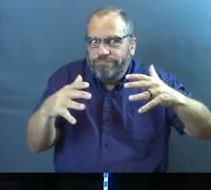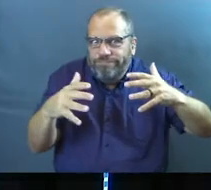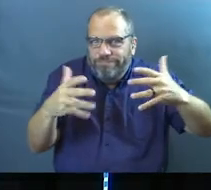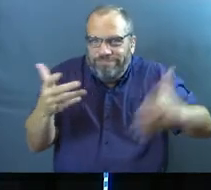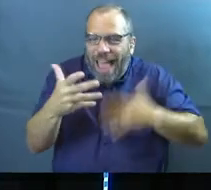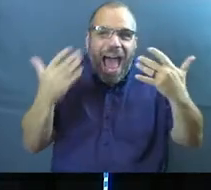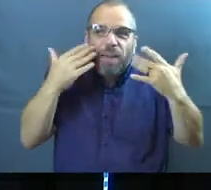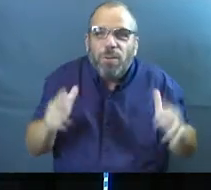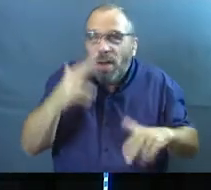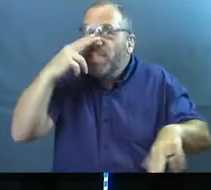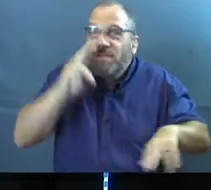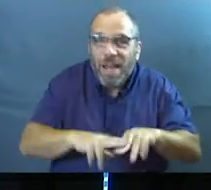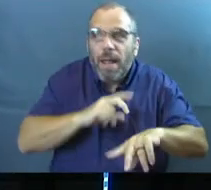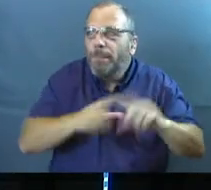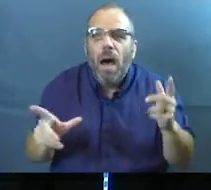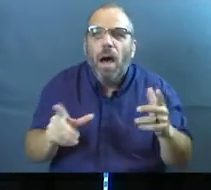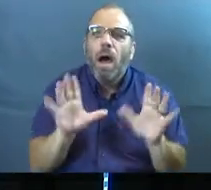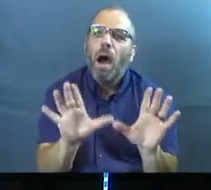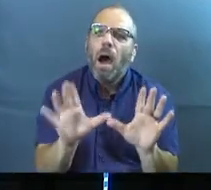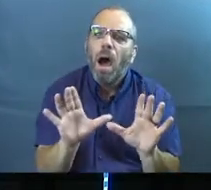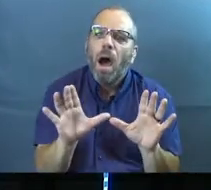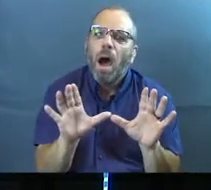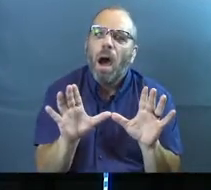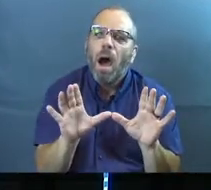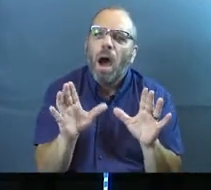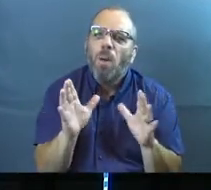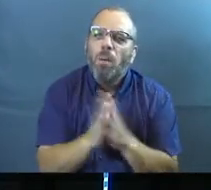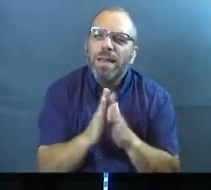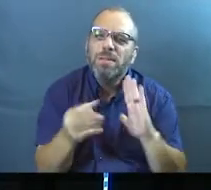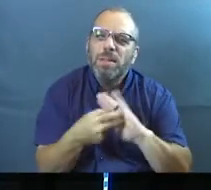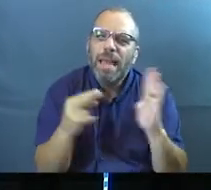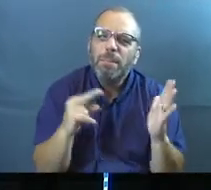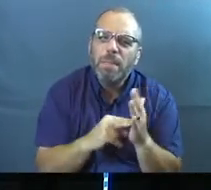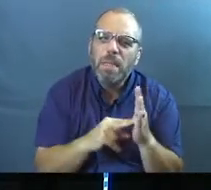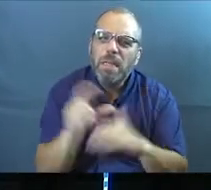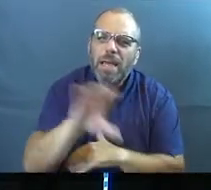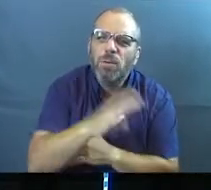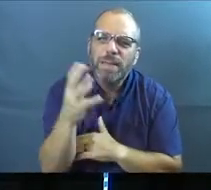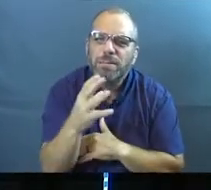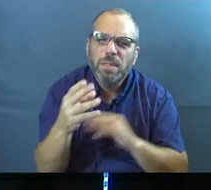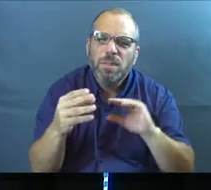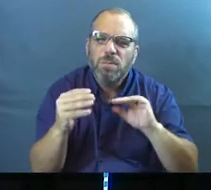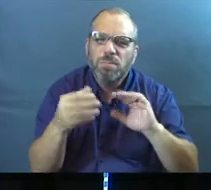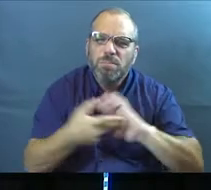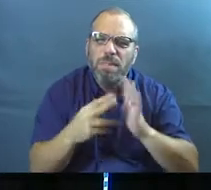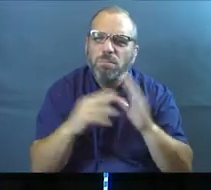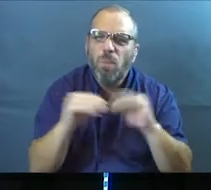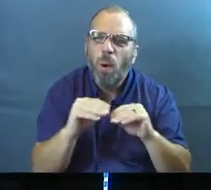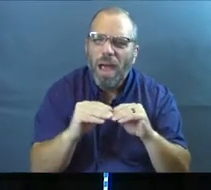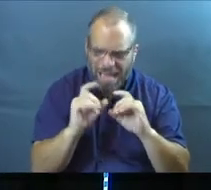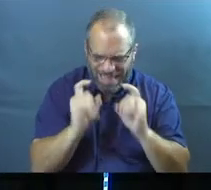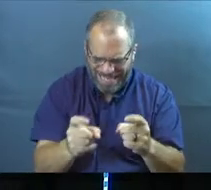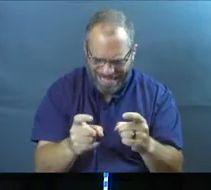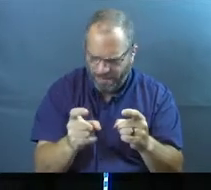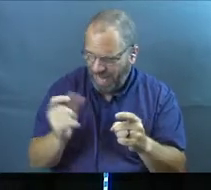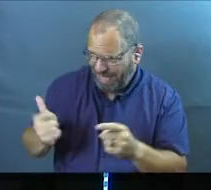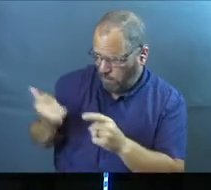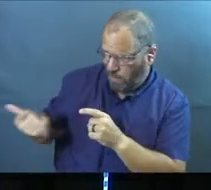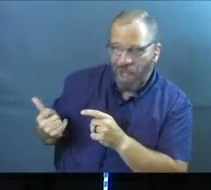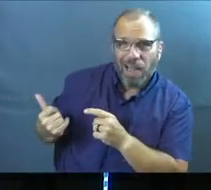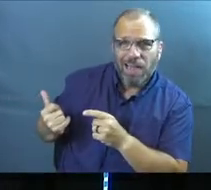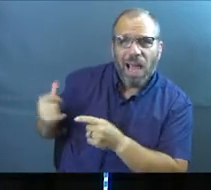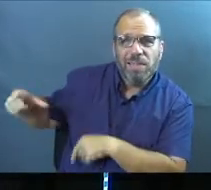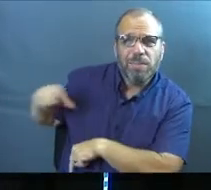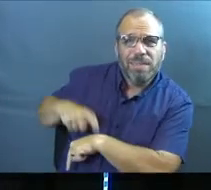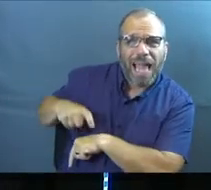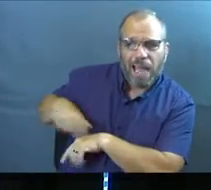gifts are I don't know, they're fun, but it's like, but what are they more deeply? What are the gifts at Christmas more deeply? Well, the gift is that somebody took